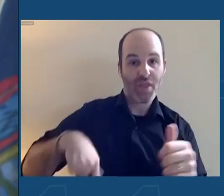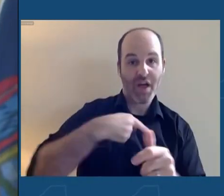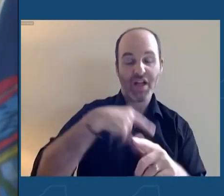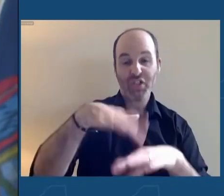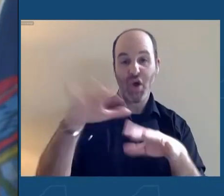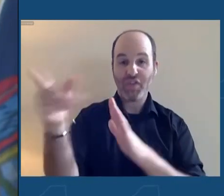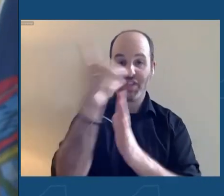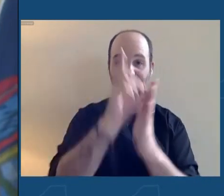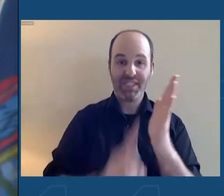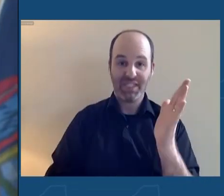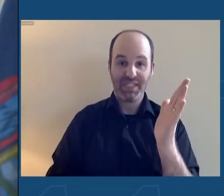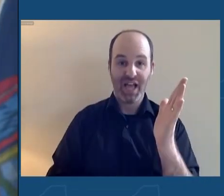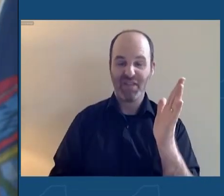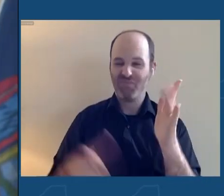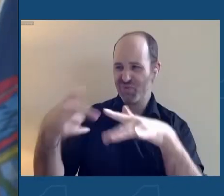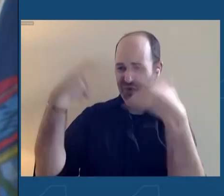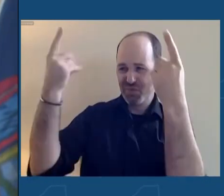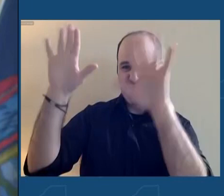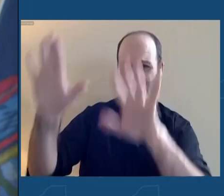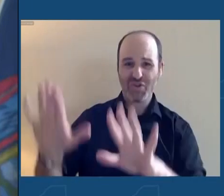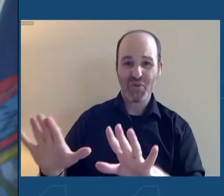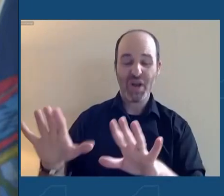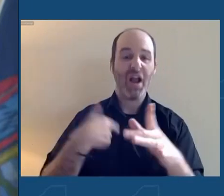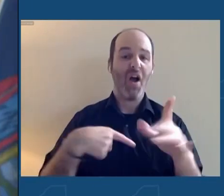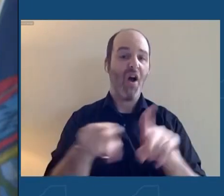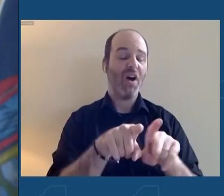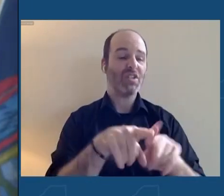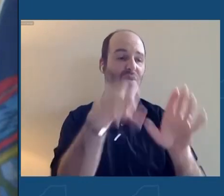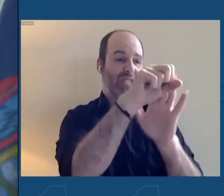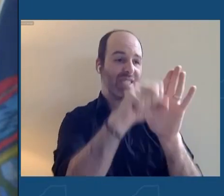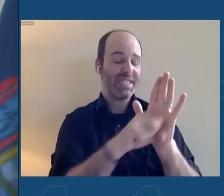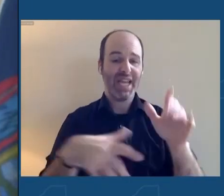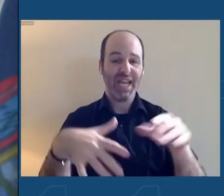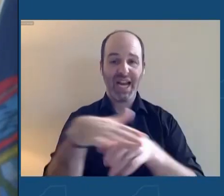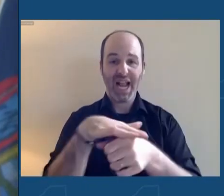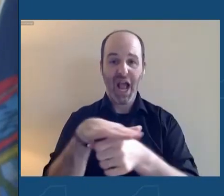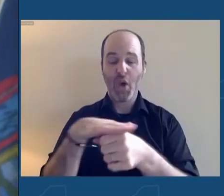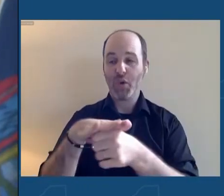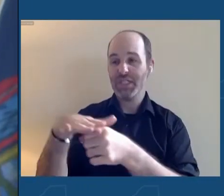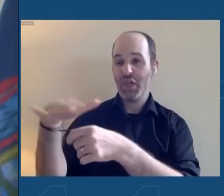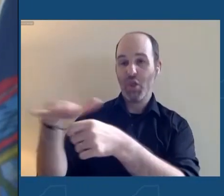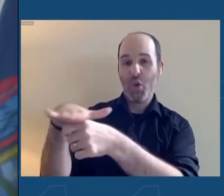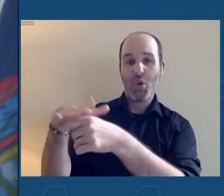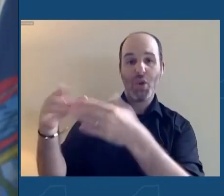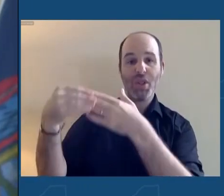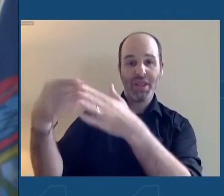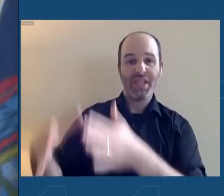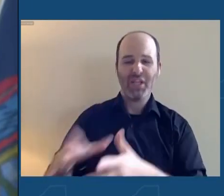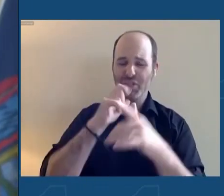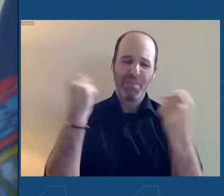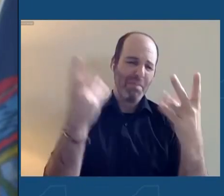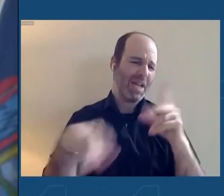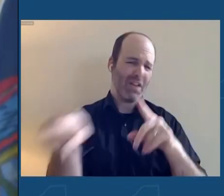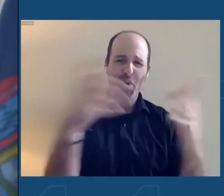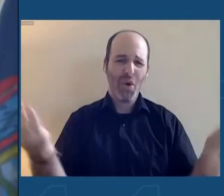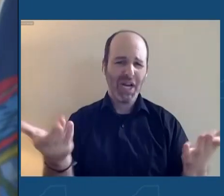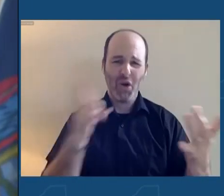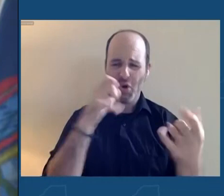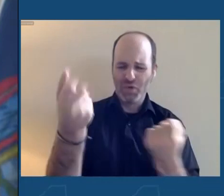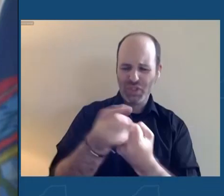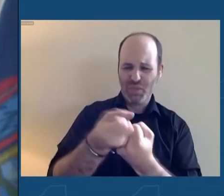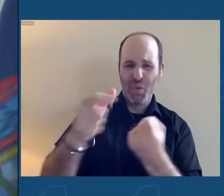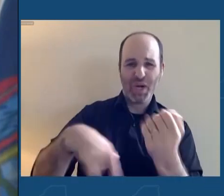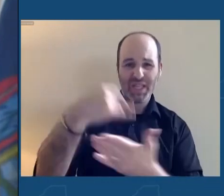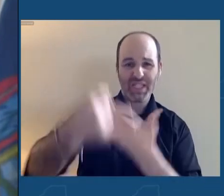I also want to thank all the state, county, and local leaders, many of you who are here today, who have been supportive of this project, who